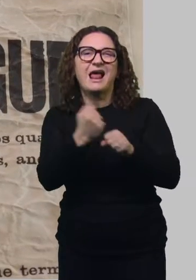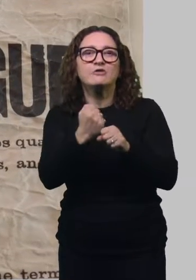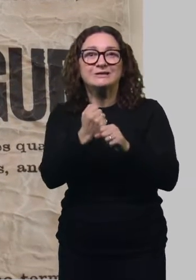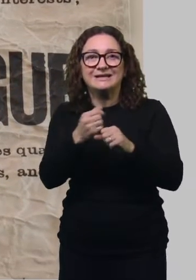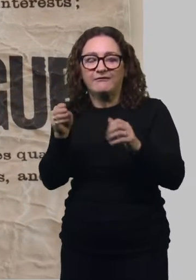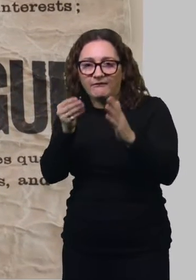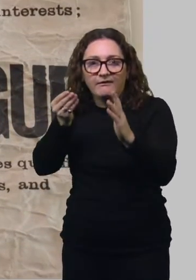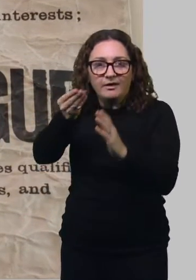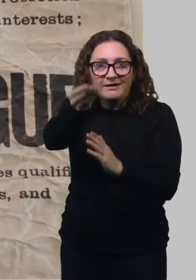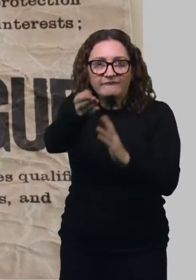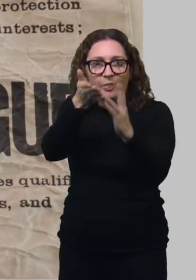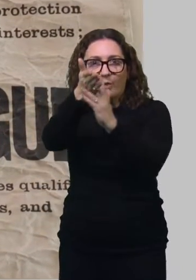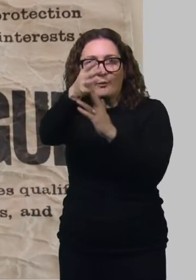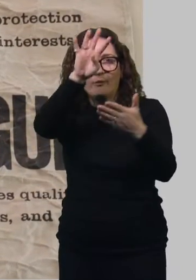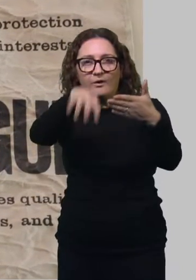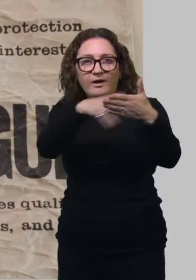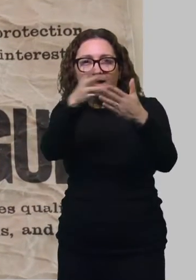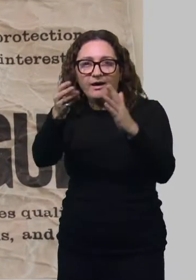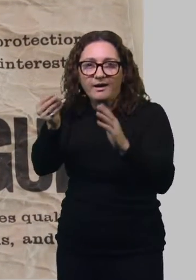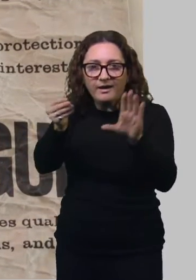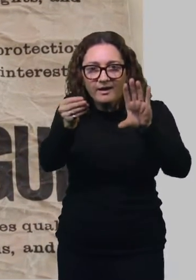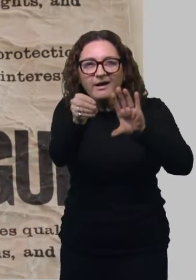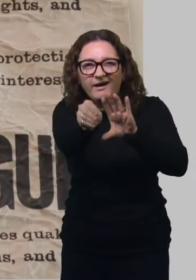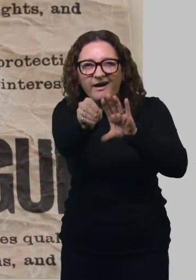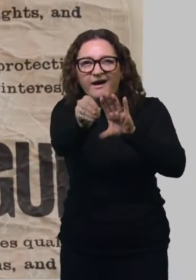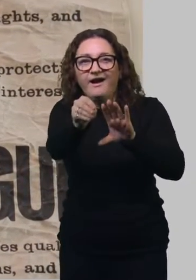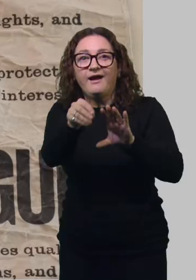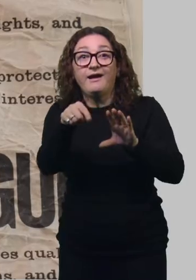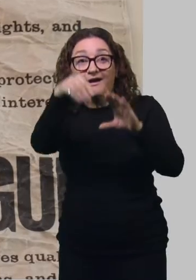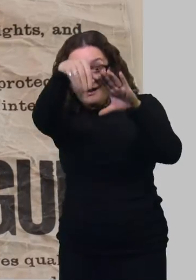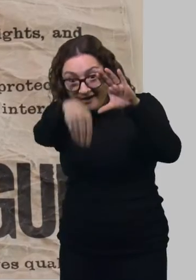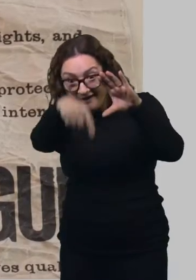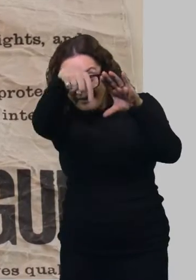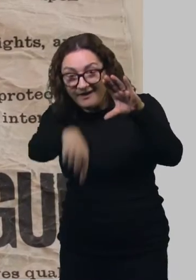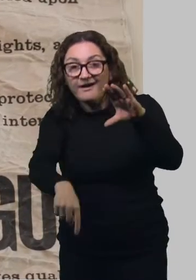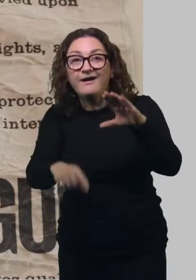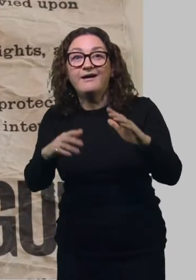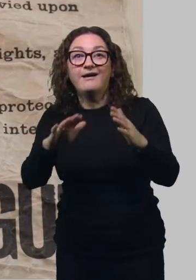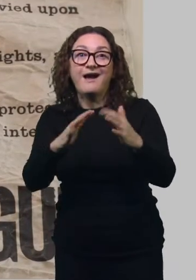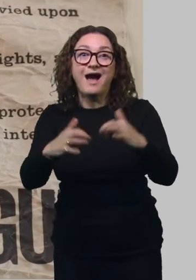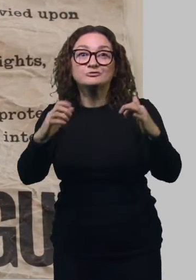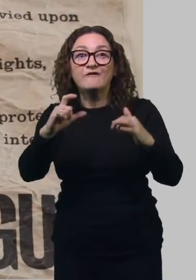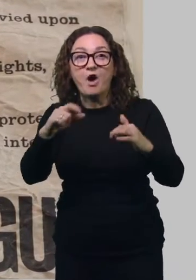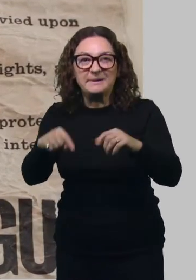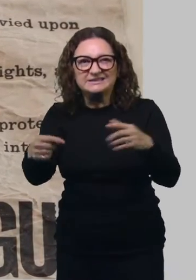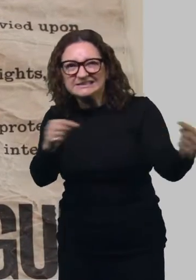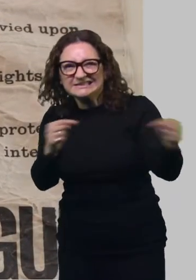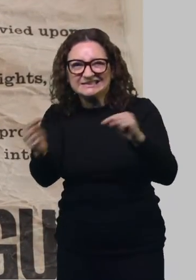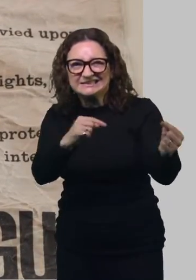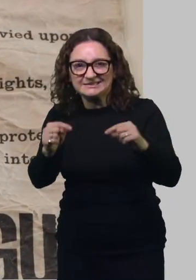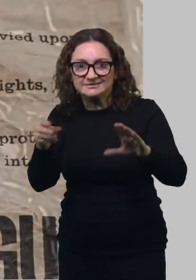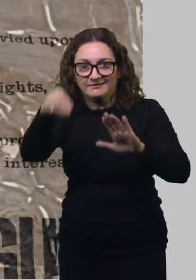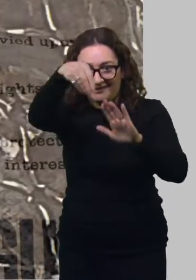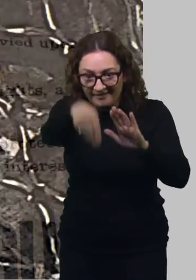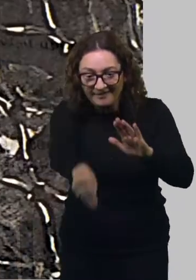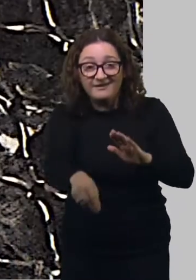into the debating chamber of the House of Commons. It demands, on behalf of the Women's Freedom League, the right to vote